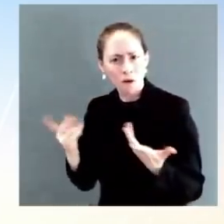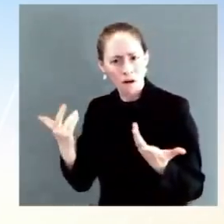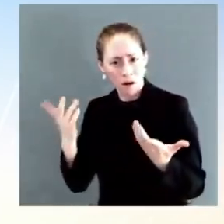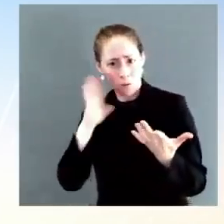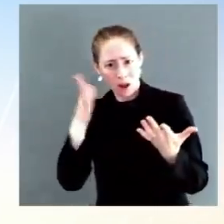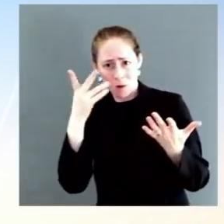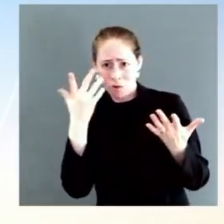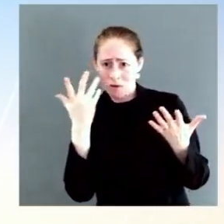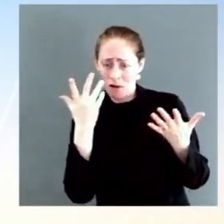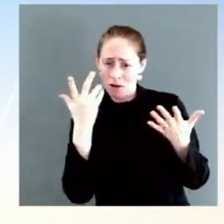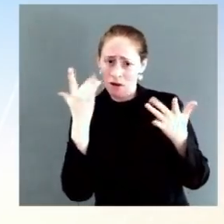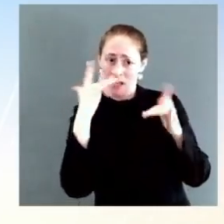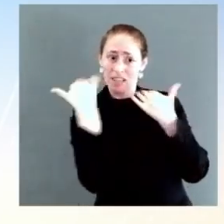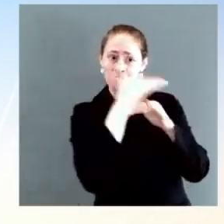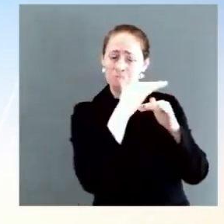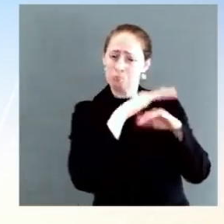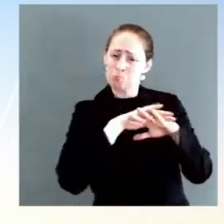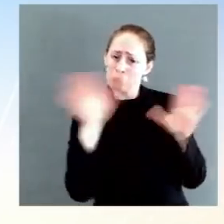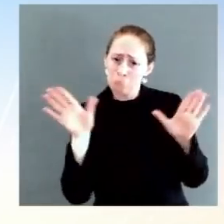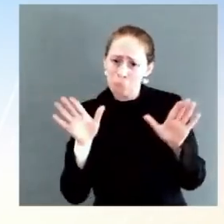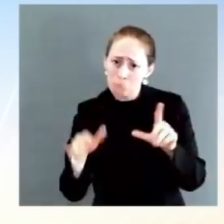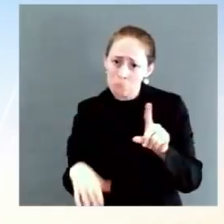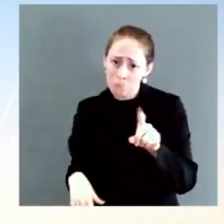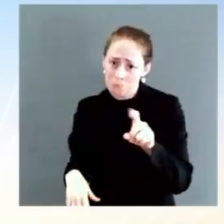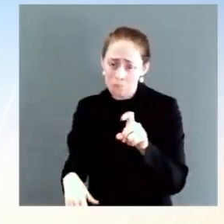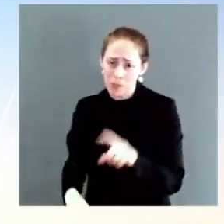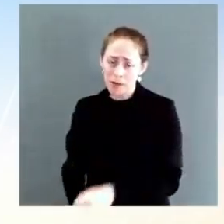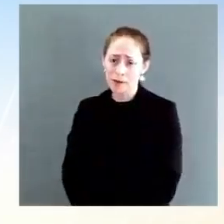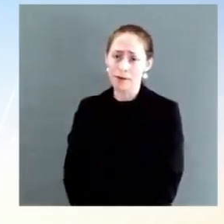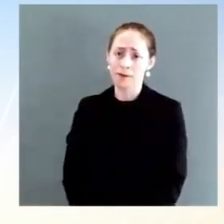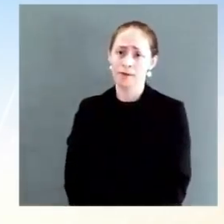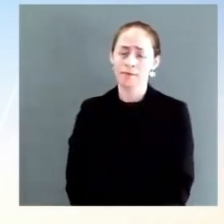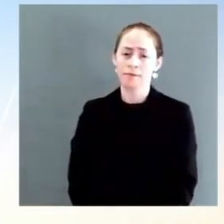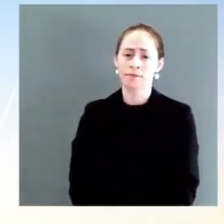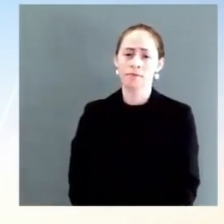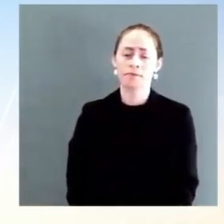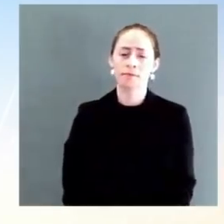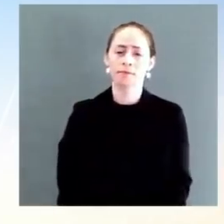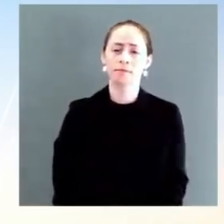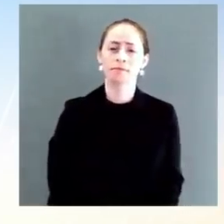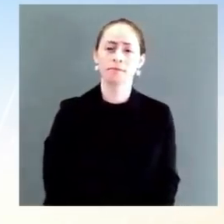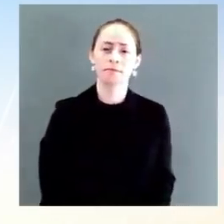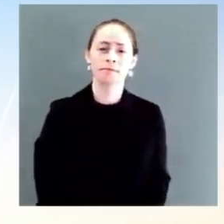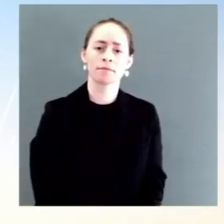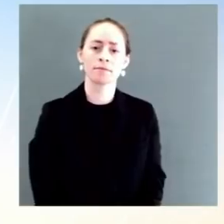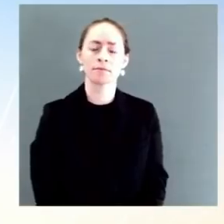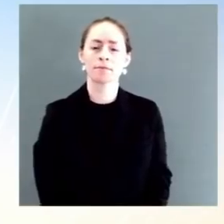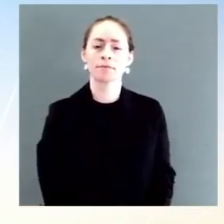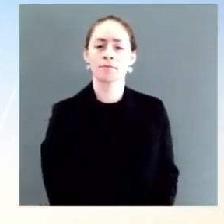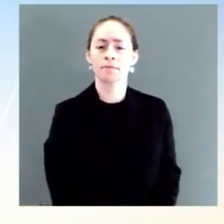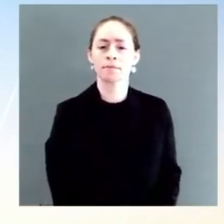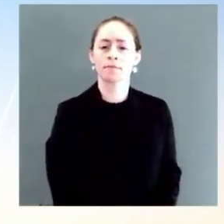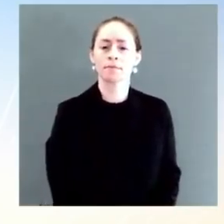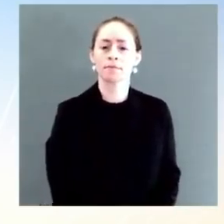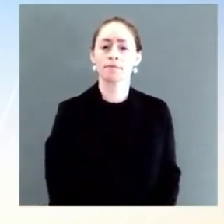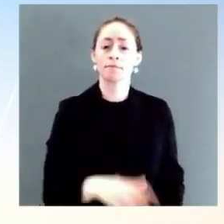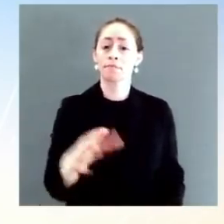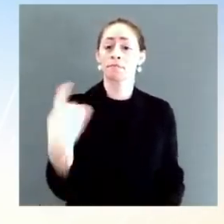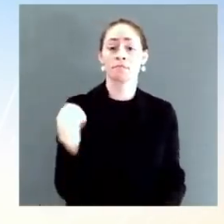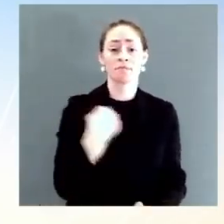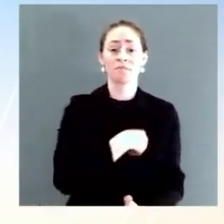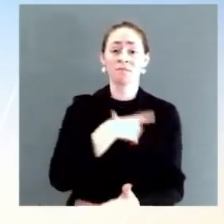not a political decision. It was based on the advice, recommendations of the health and medical team. The president accepted that advice. He put in place